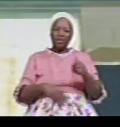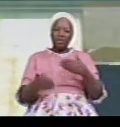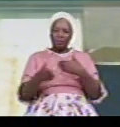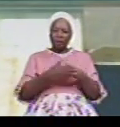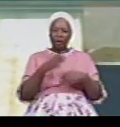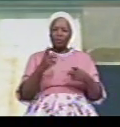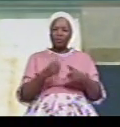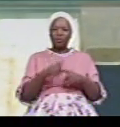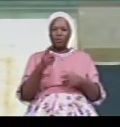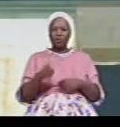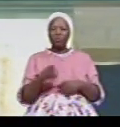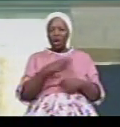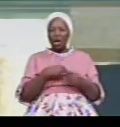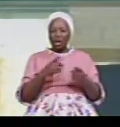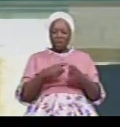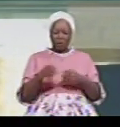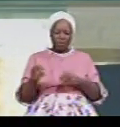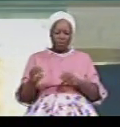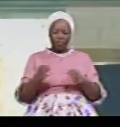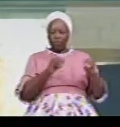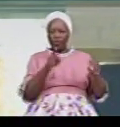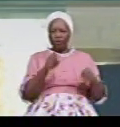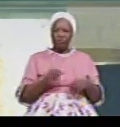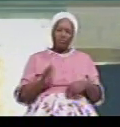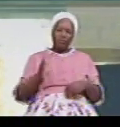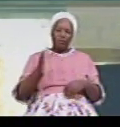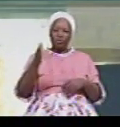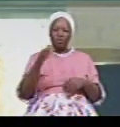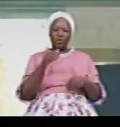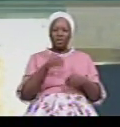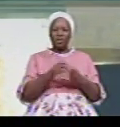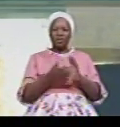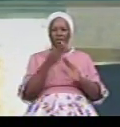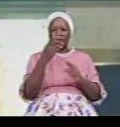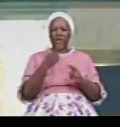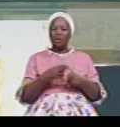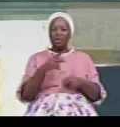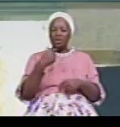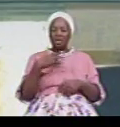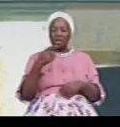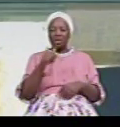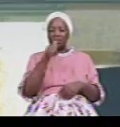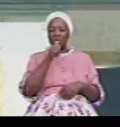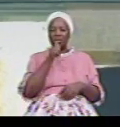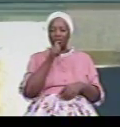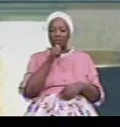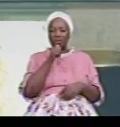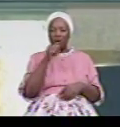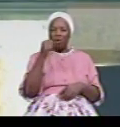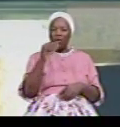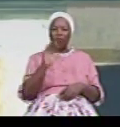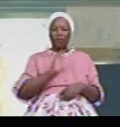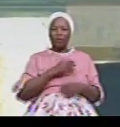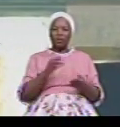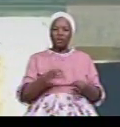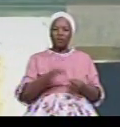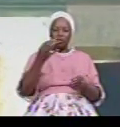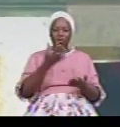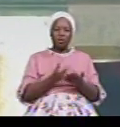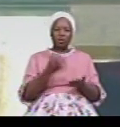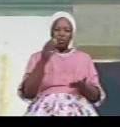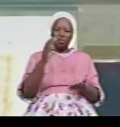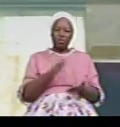direction and move you forward in life. It says the secret of our spiritual wealth is